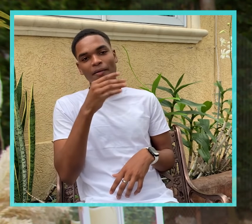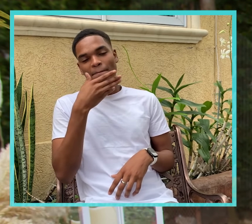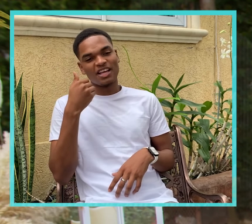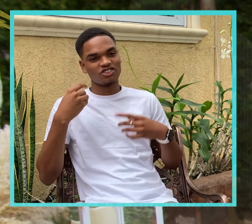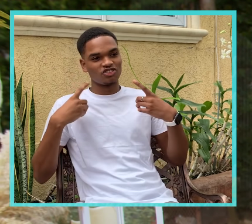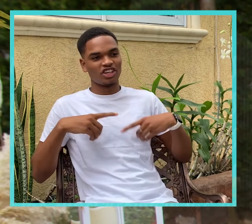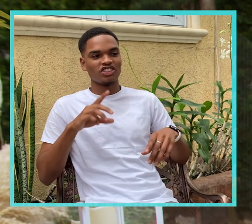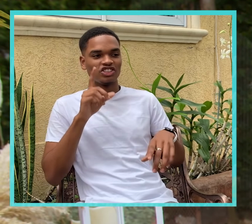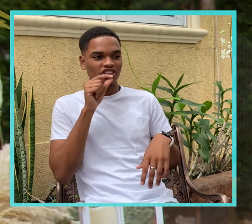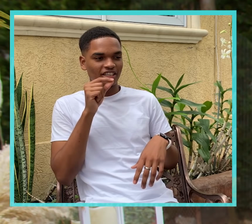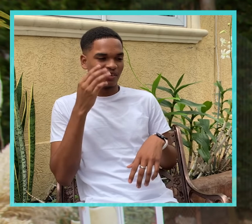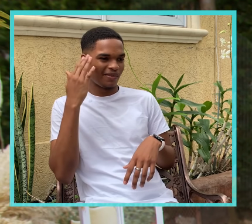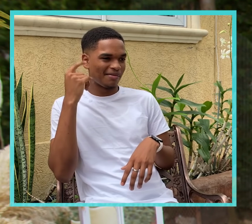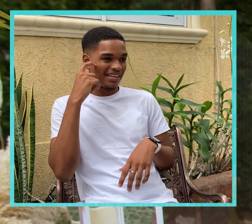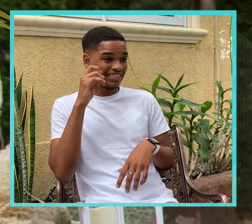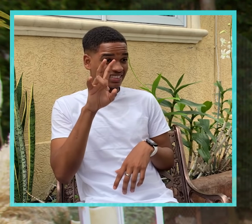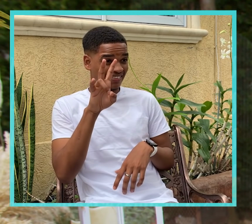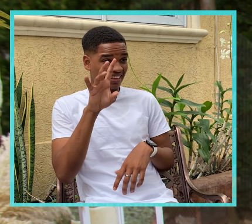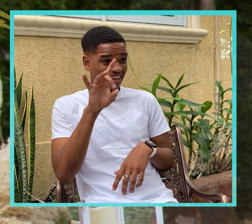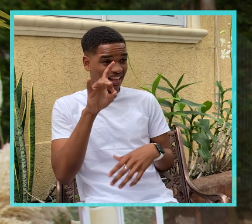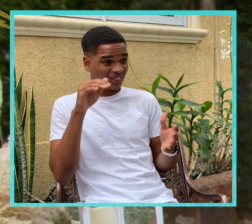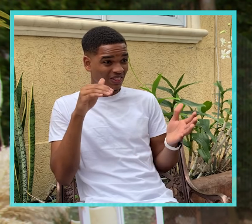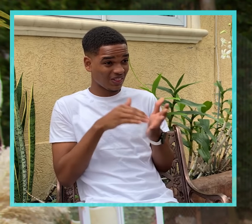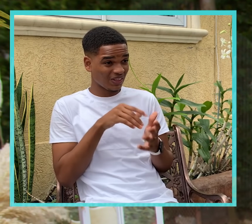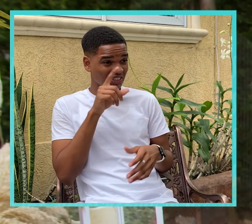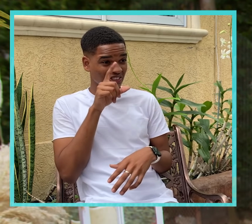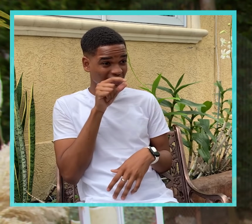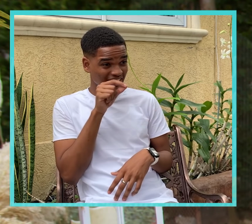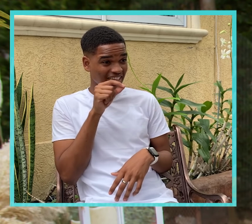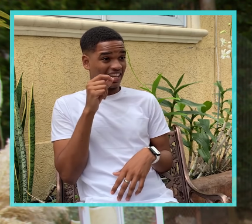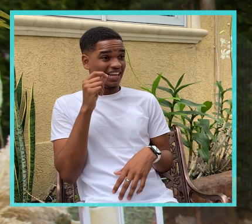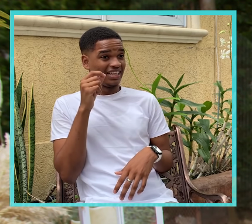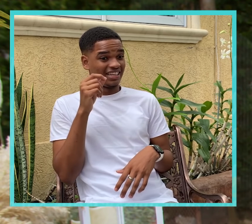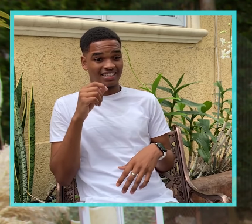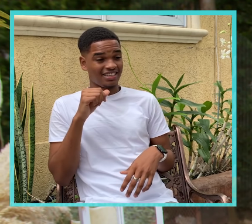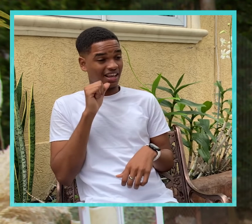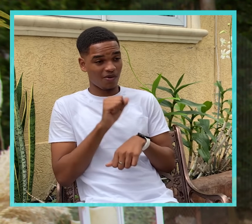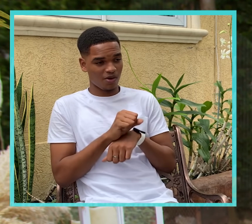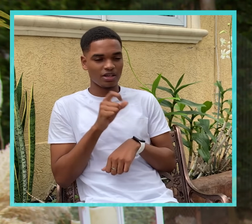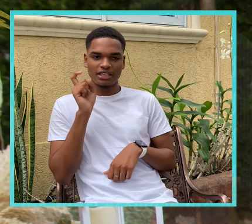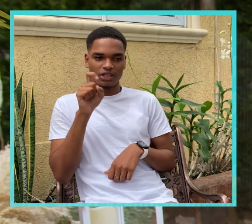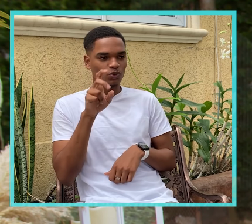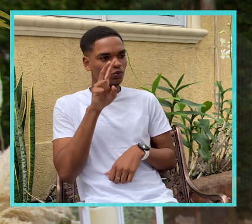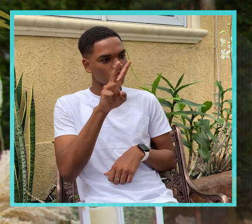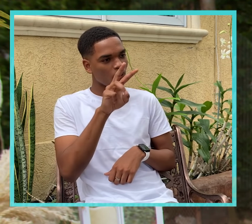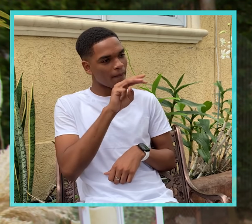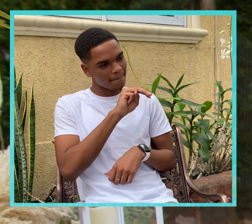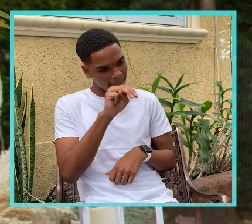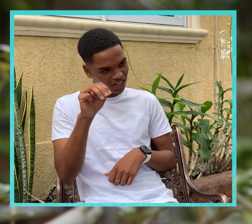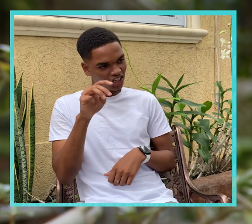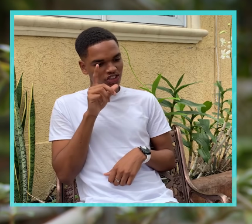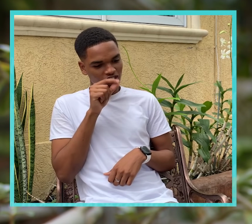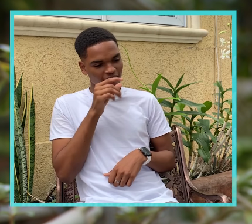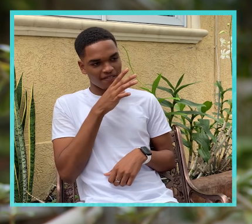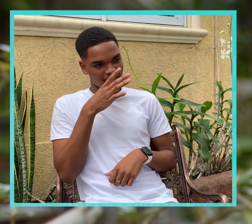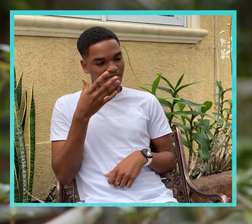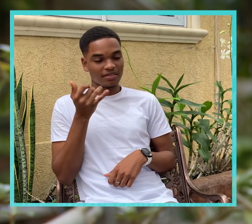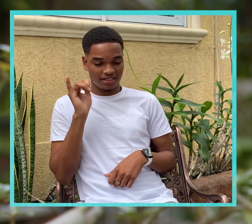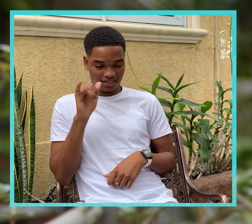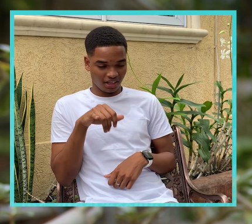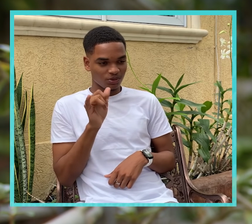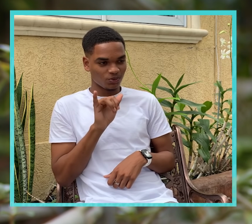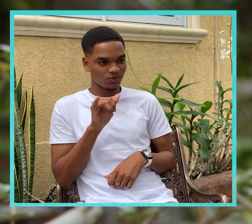this 78,000 chicken thing not working, need a 2 million, 3 million chicken farm. That's right. So that as well.